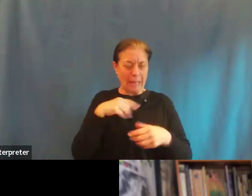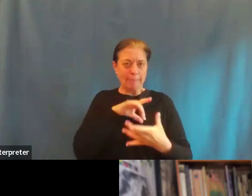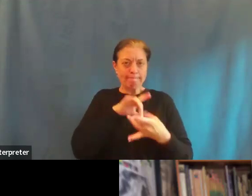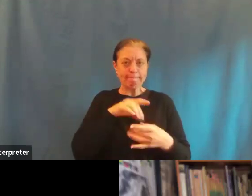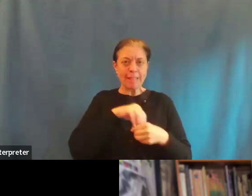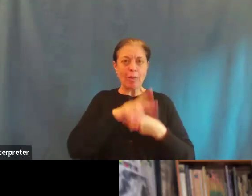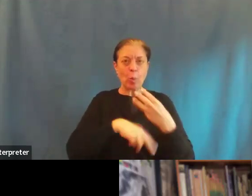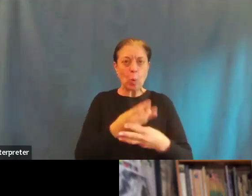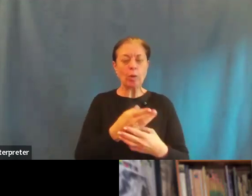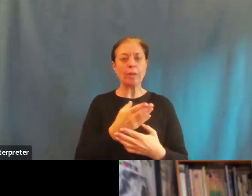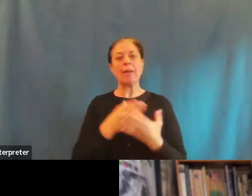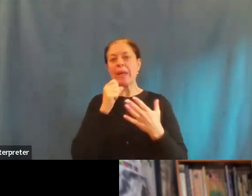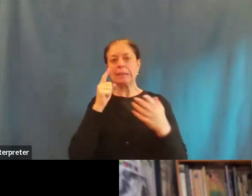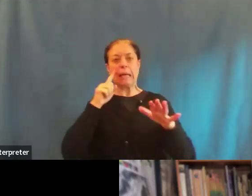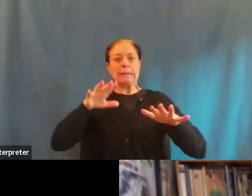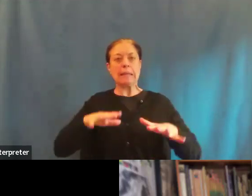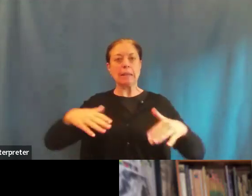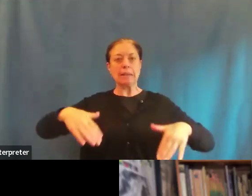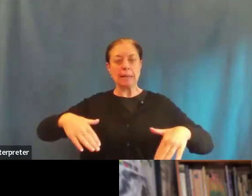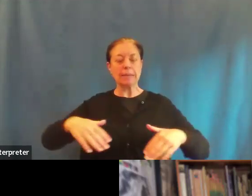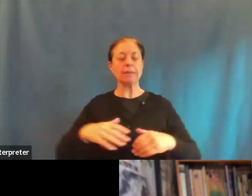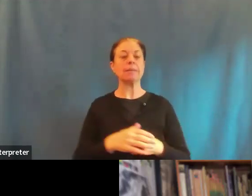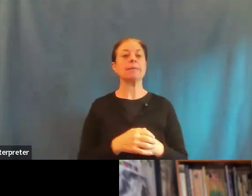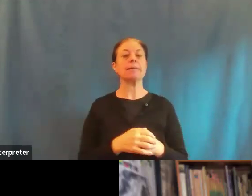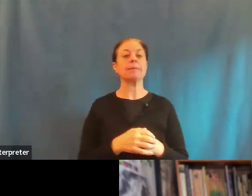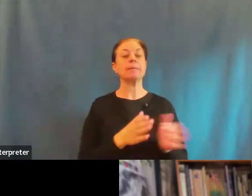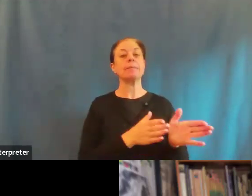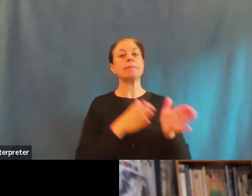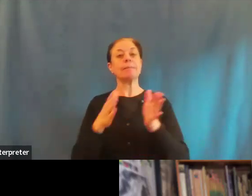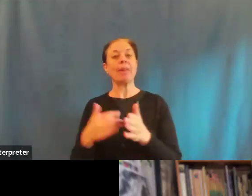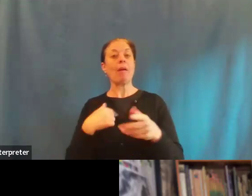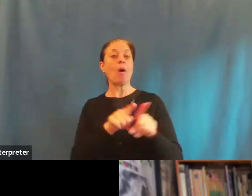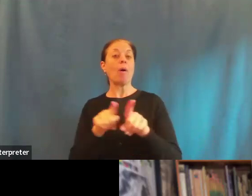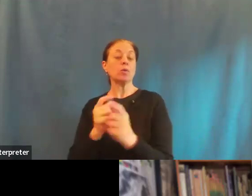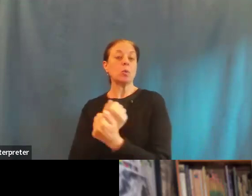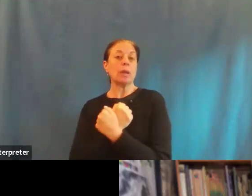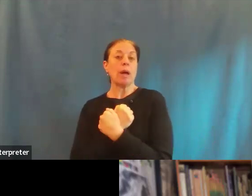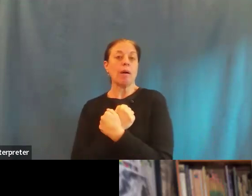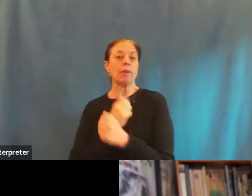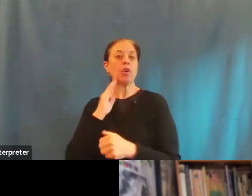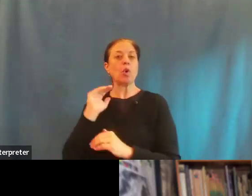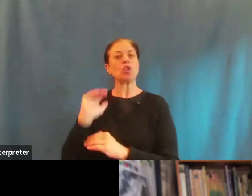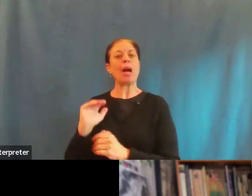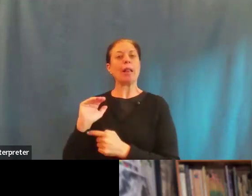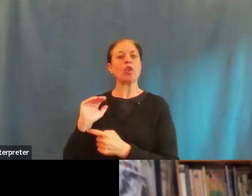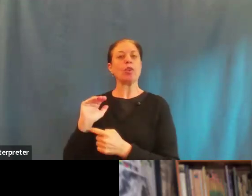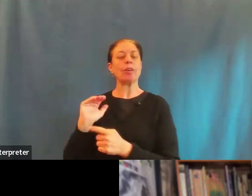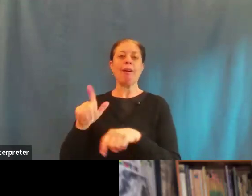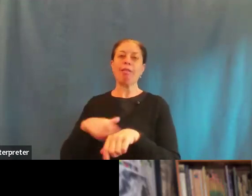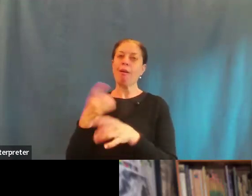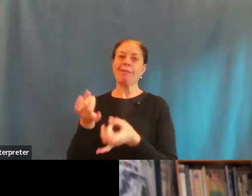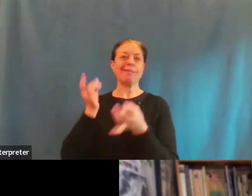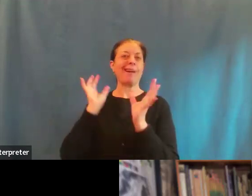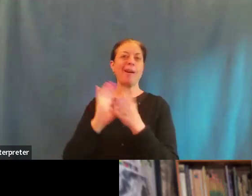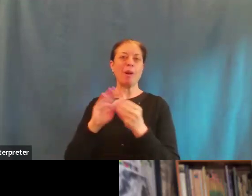were things that weren't yet settled. And I also loved, um, childhood is a long nightmare of